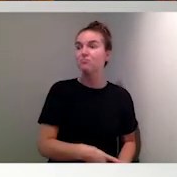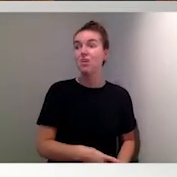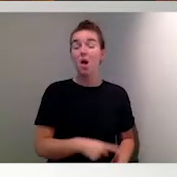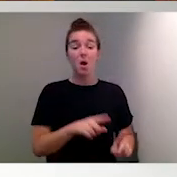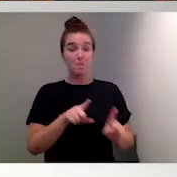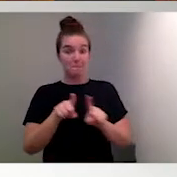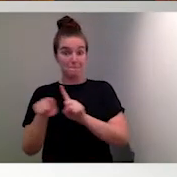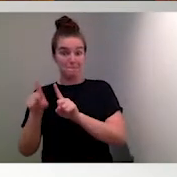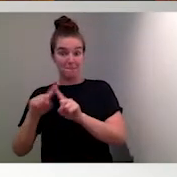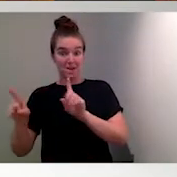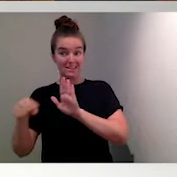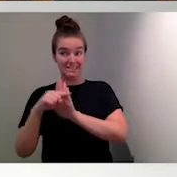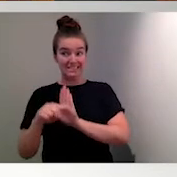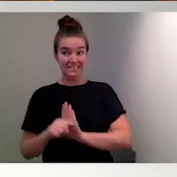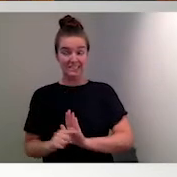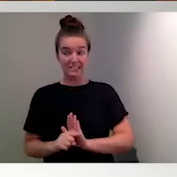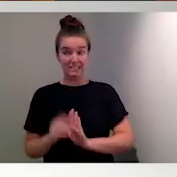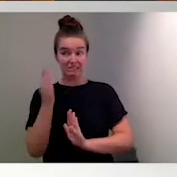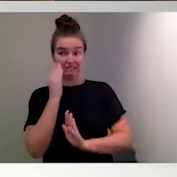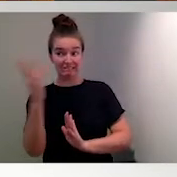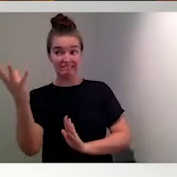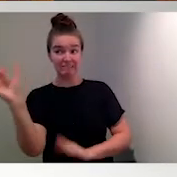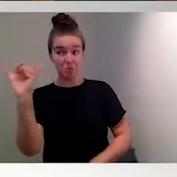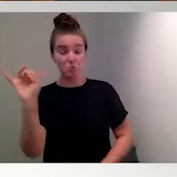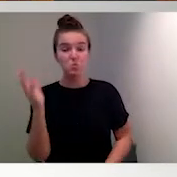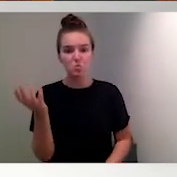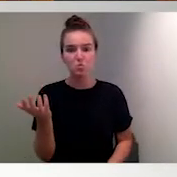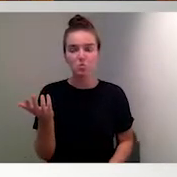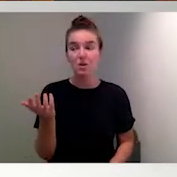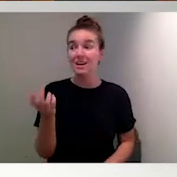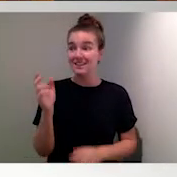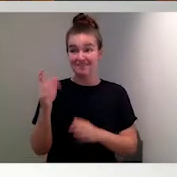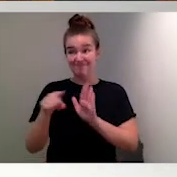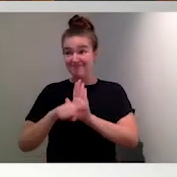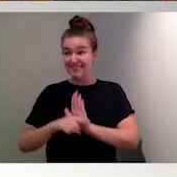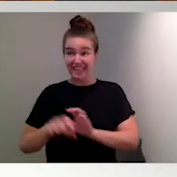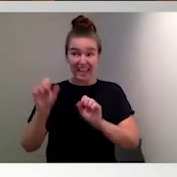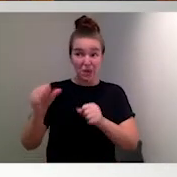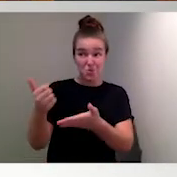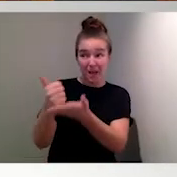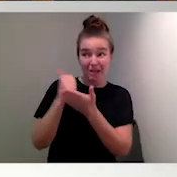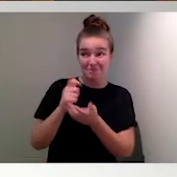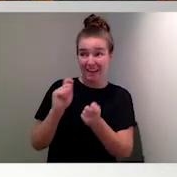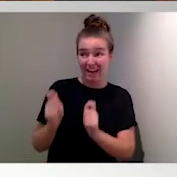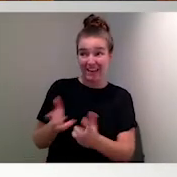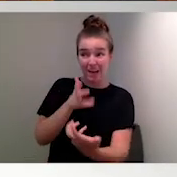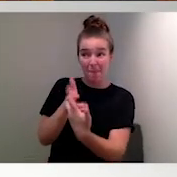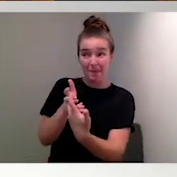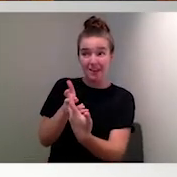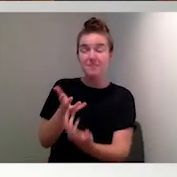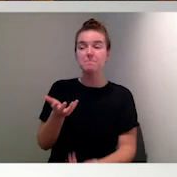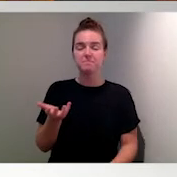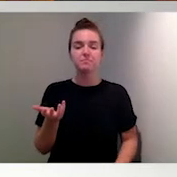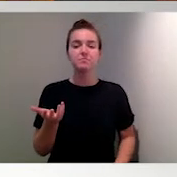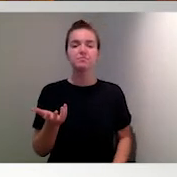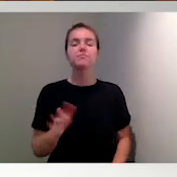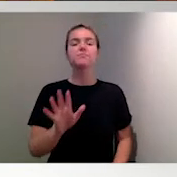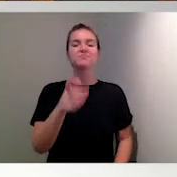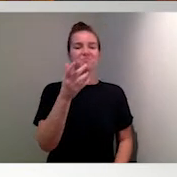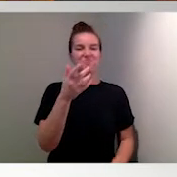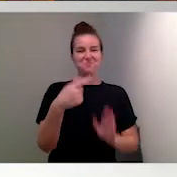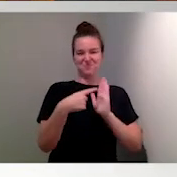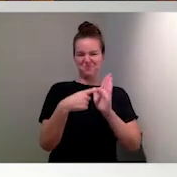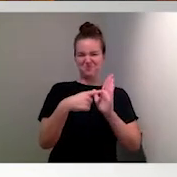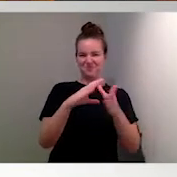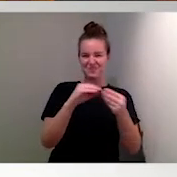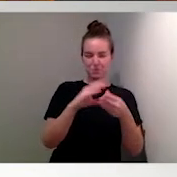but this doesn't. Is there any way you can make an accommodation there? There was one room that I was in once where the path